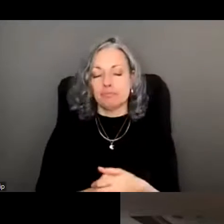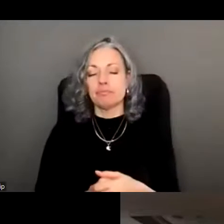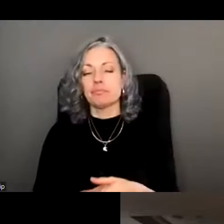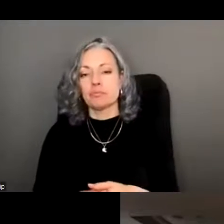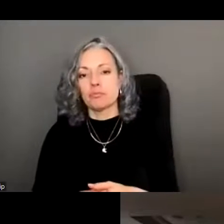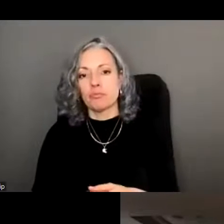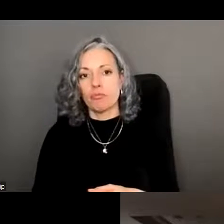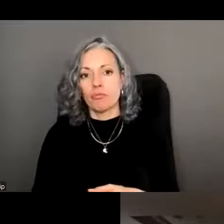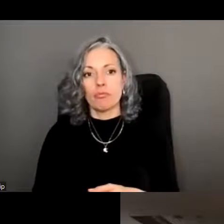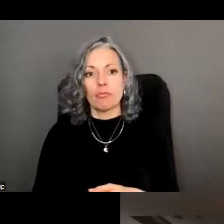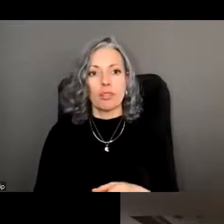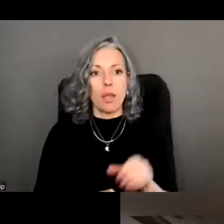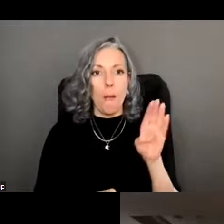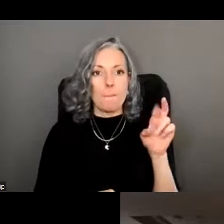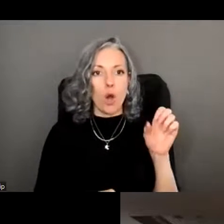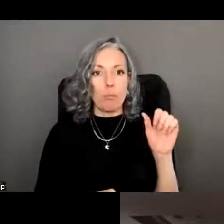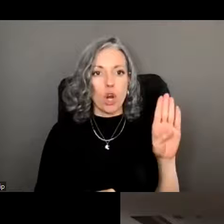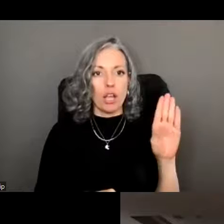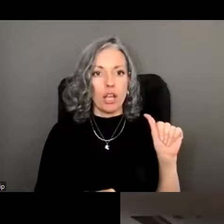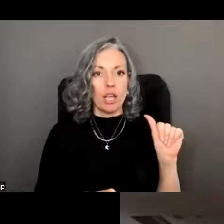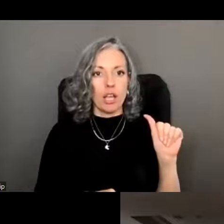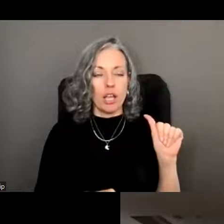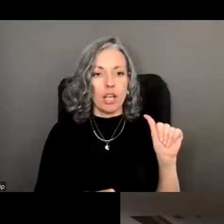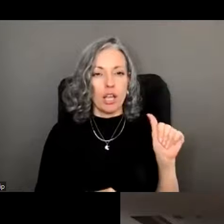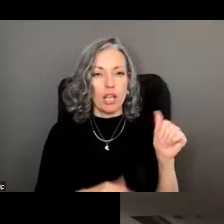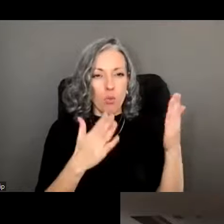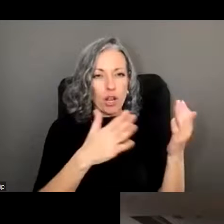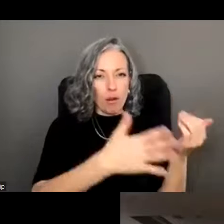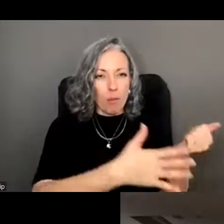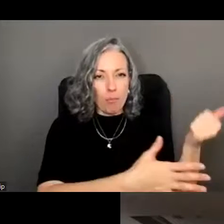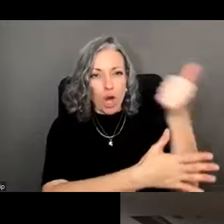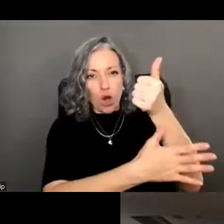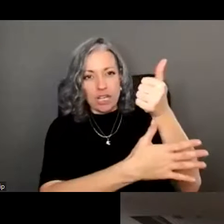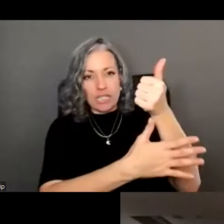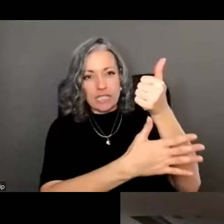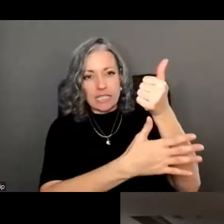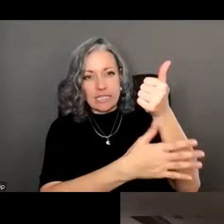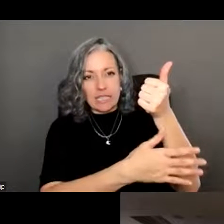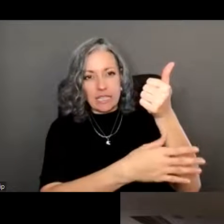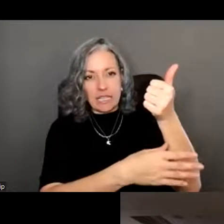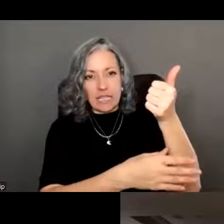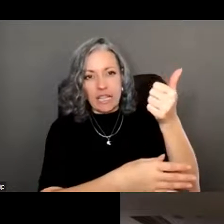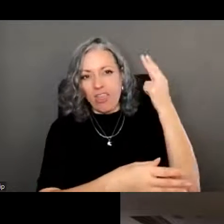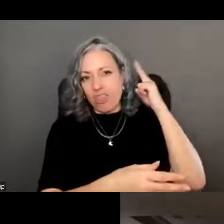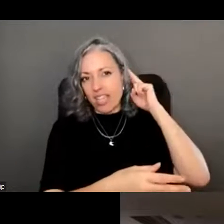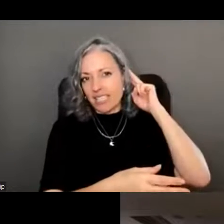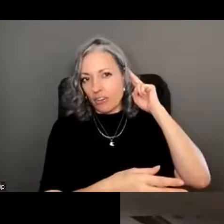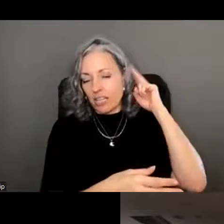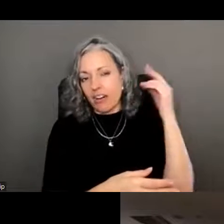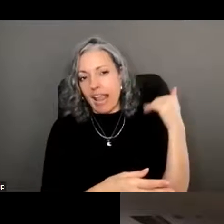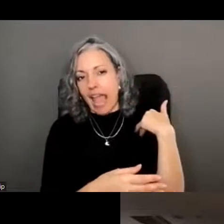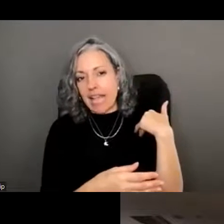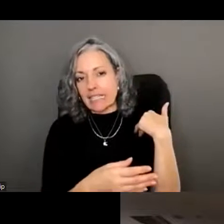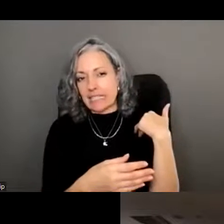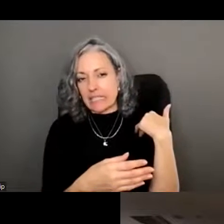I just wonder if we want to prioritize within this those that the secretary has purview over, because